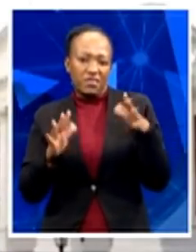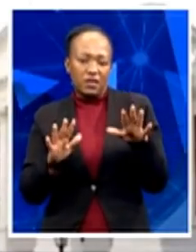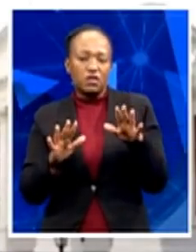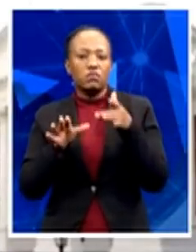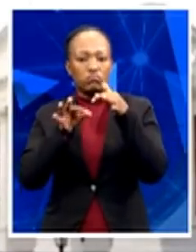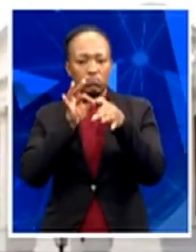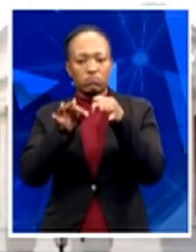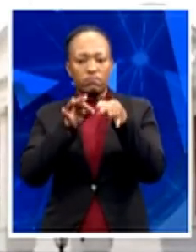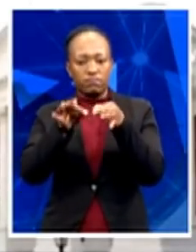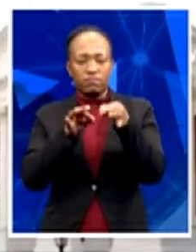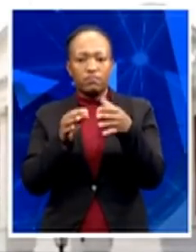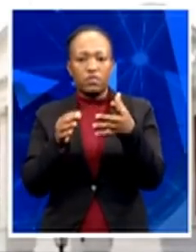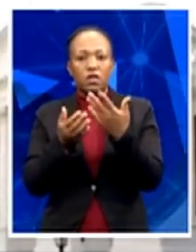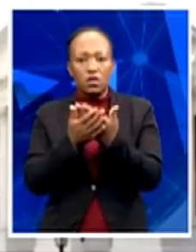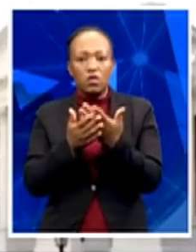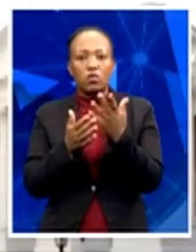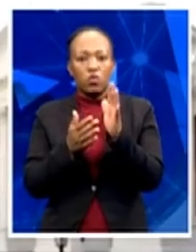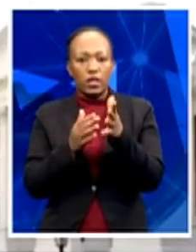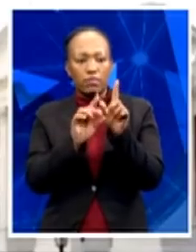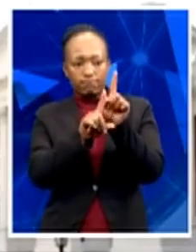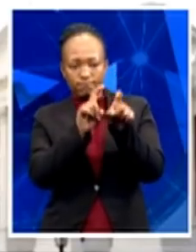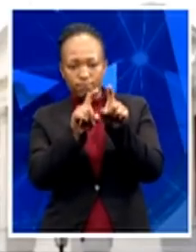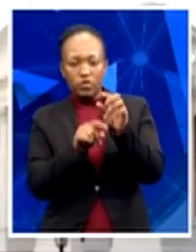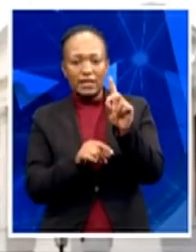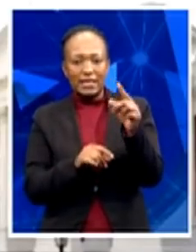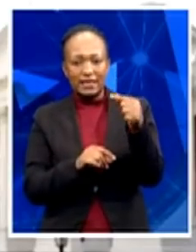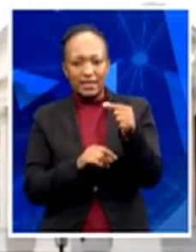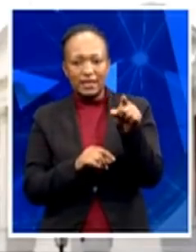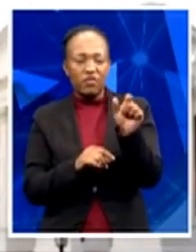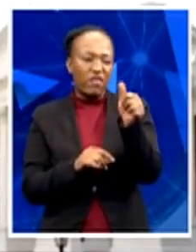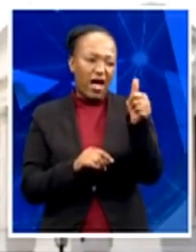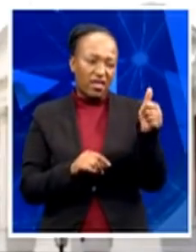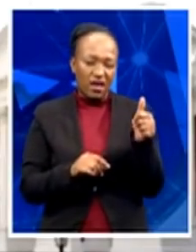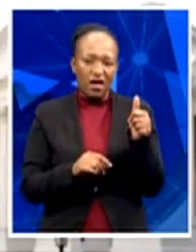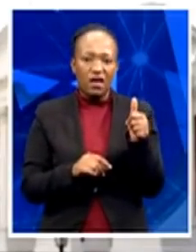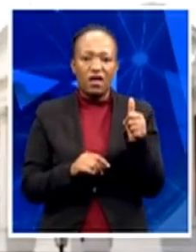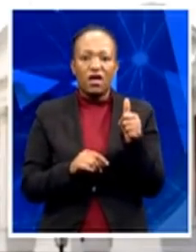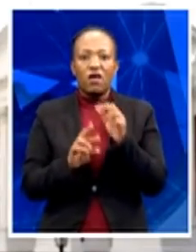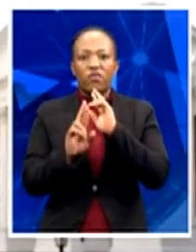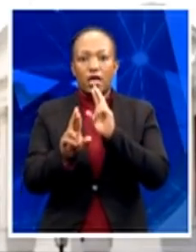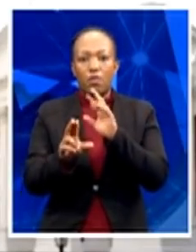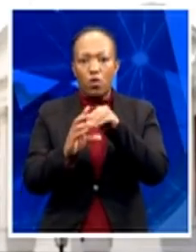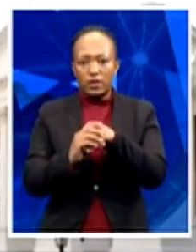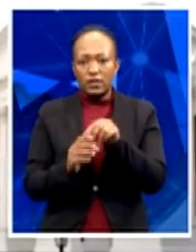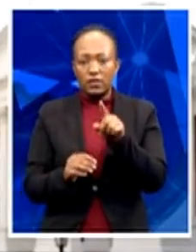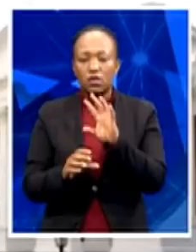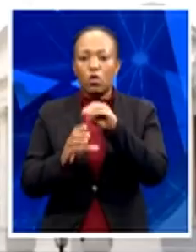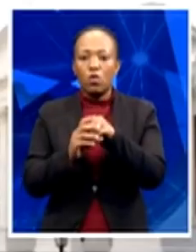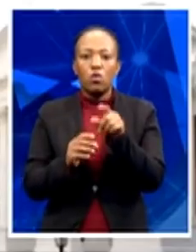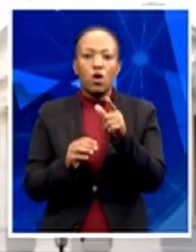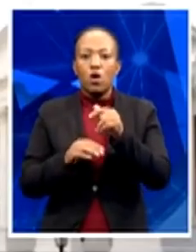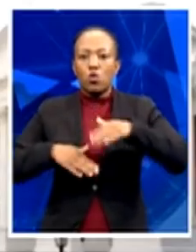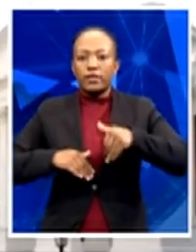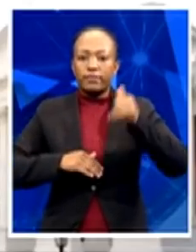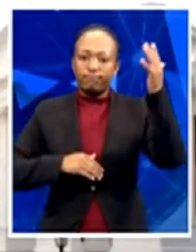the DG regarding the other parts of the report, including the one that has not been presented. In this following order, the first